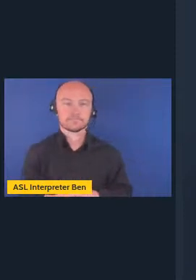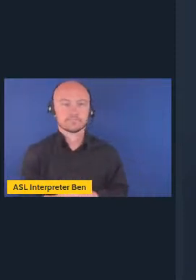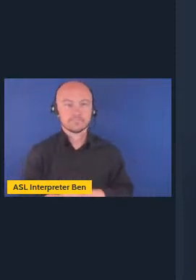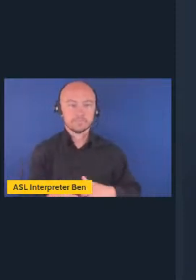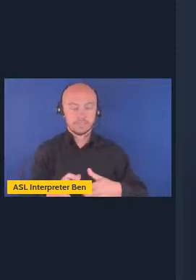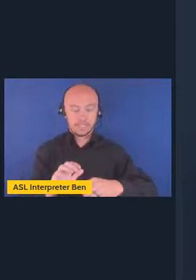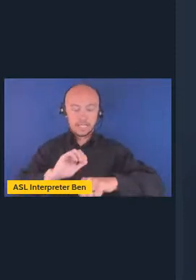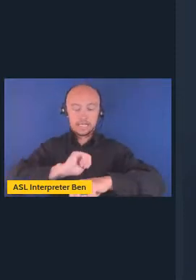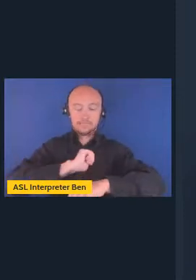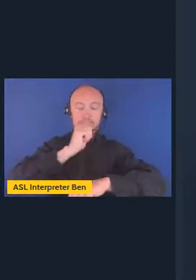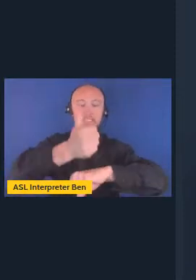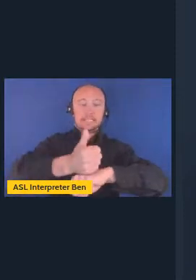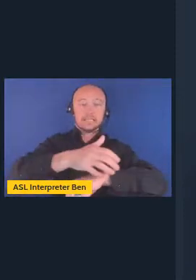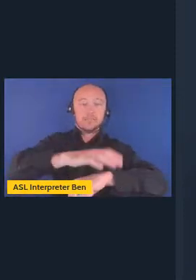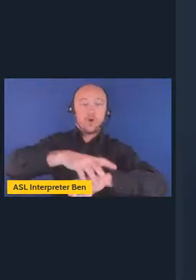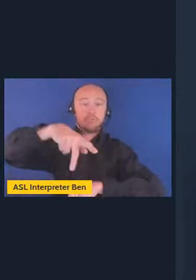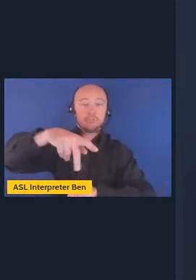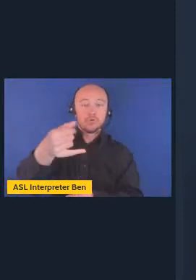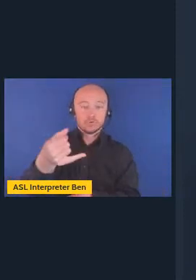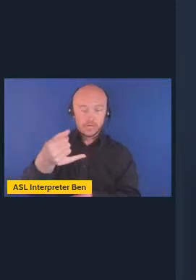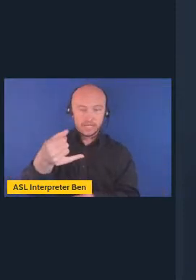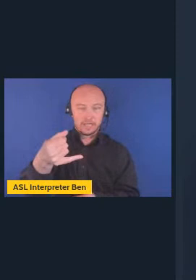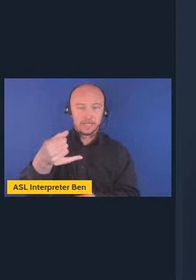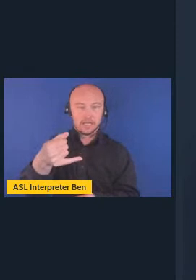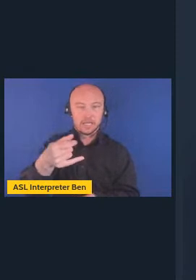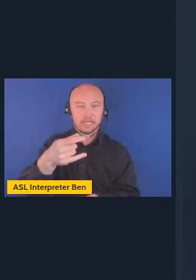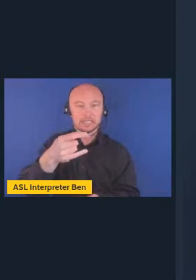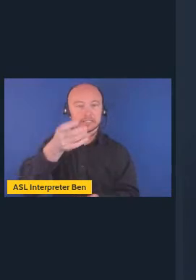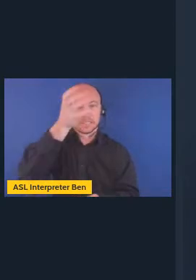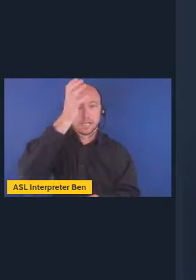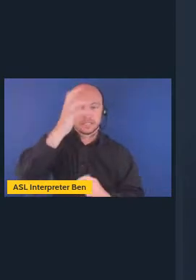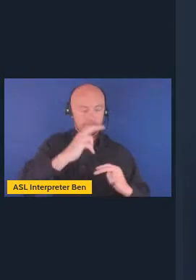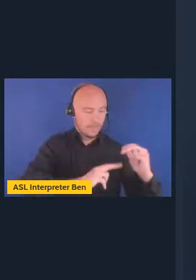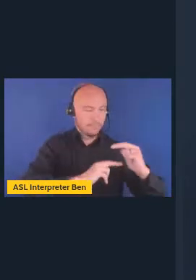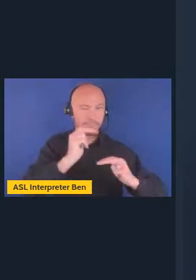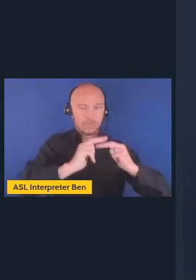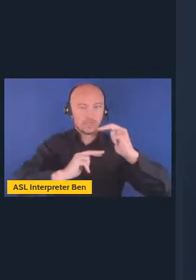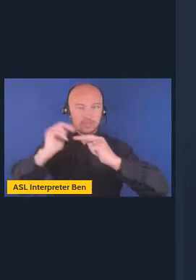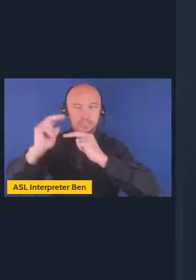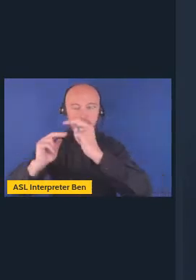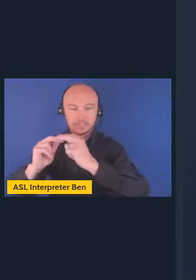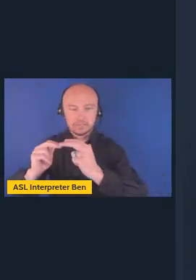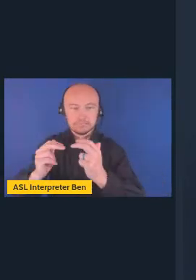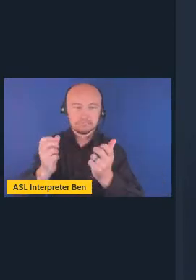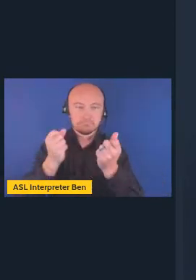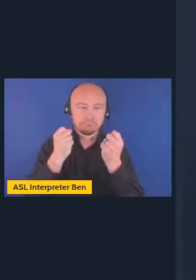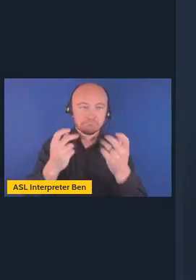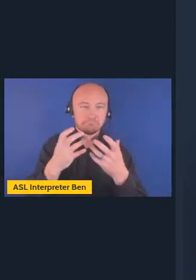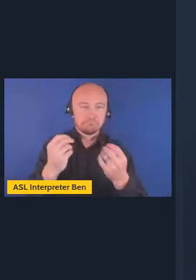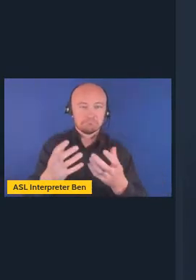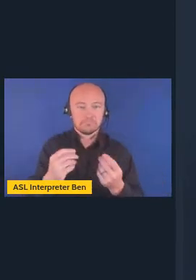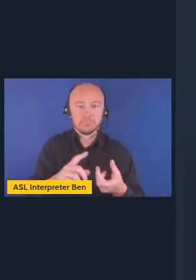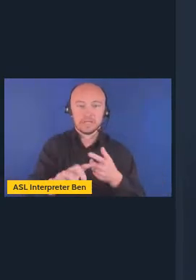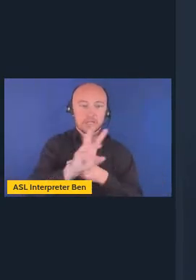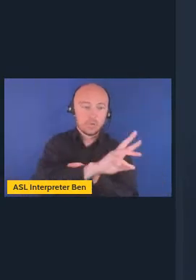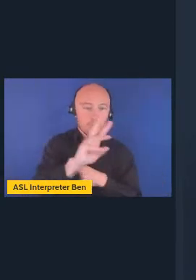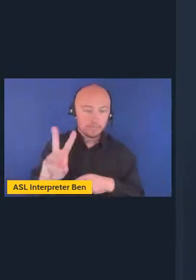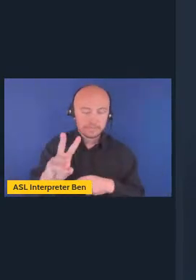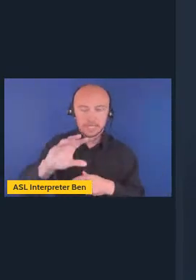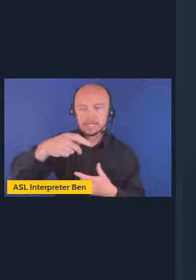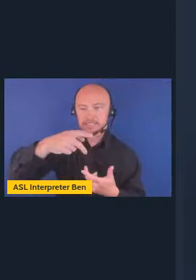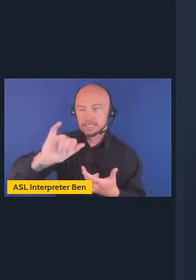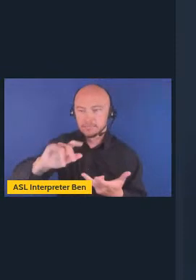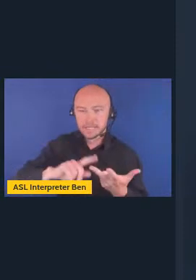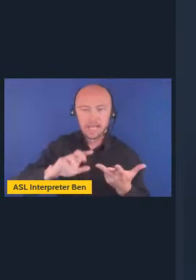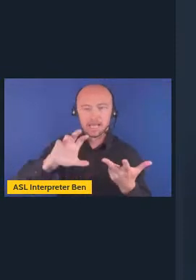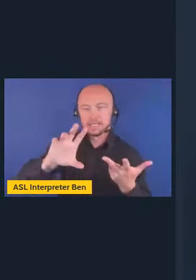of Projen and offers building blocks for common development patterns. It comes with a number of abstractions for websites, APIs, and